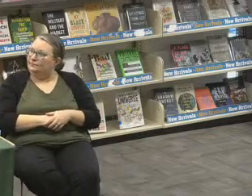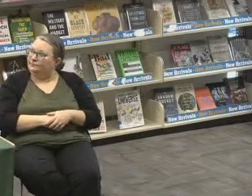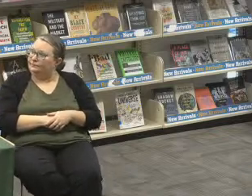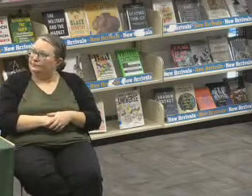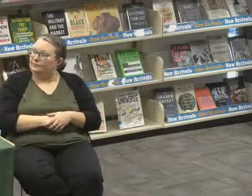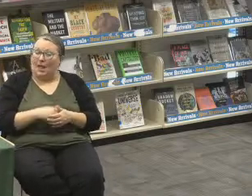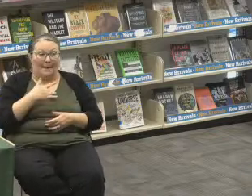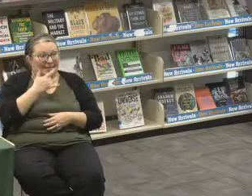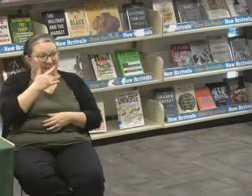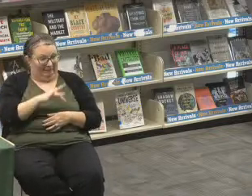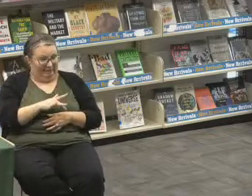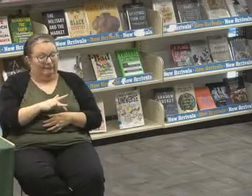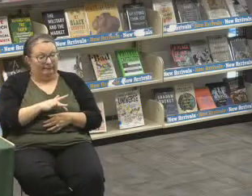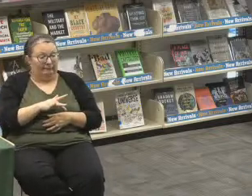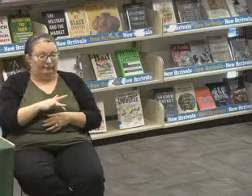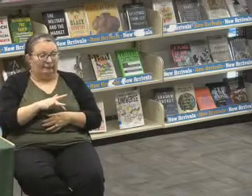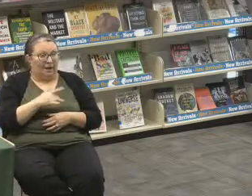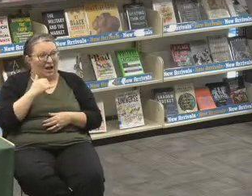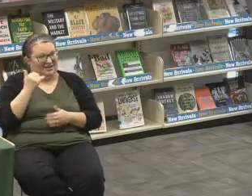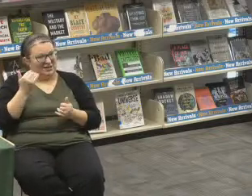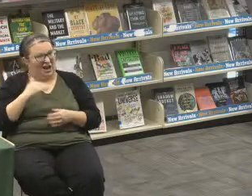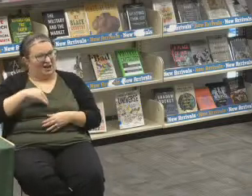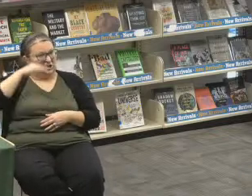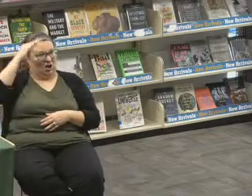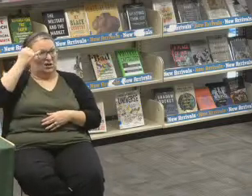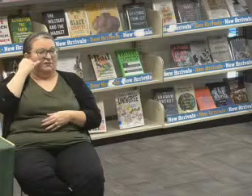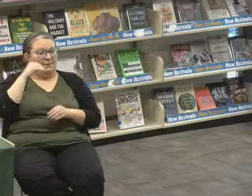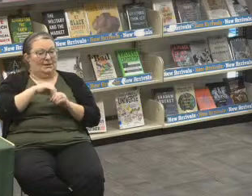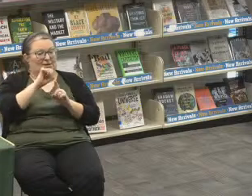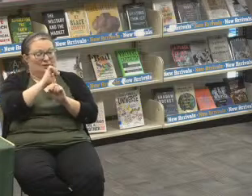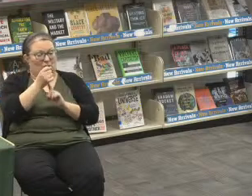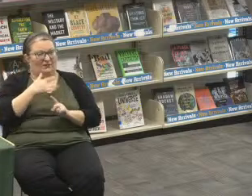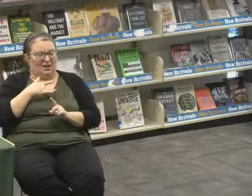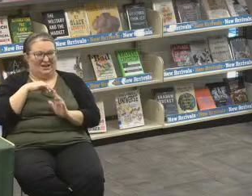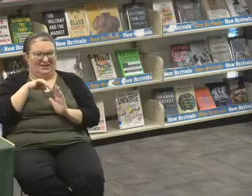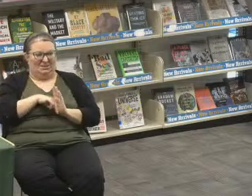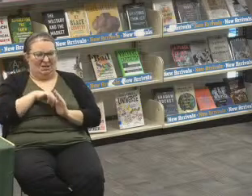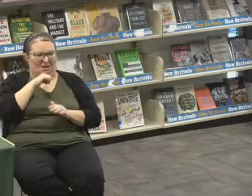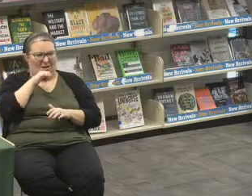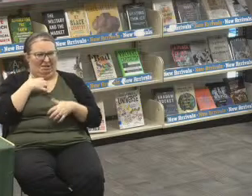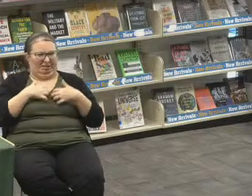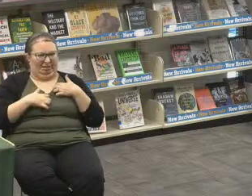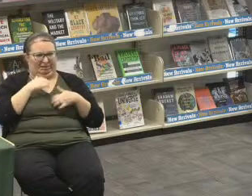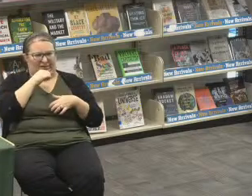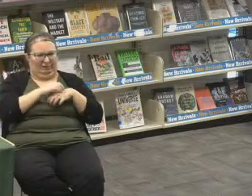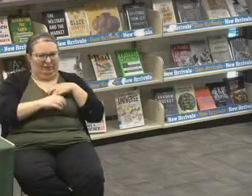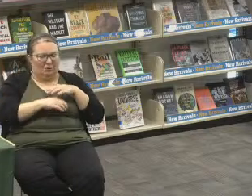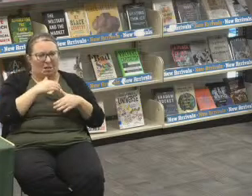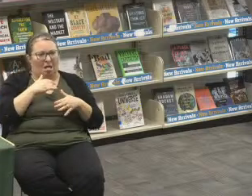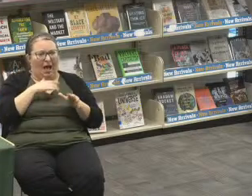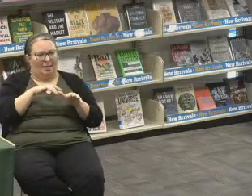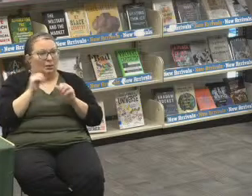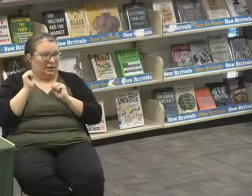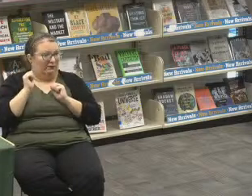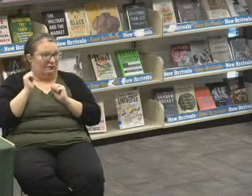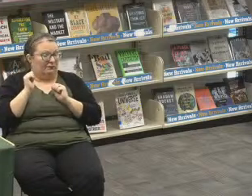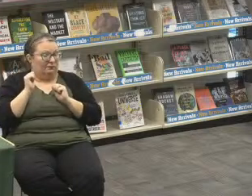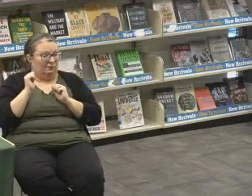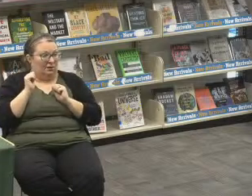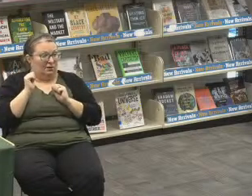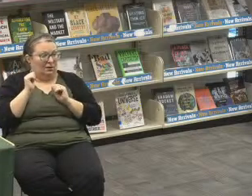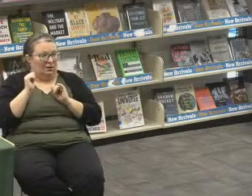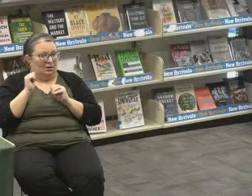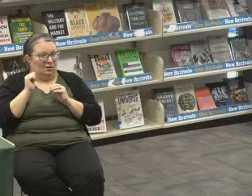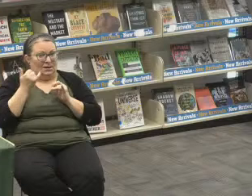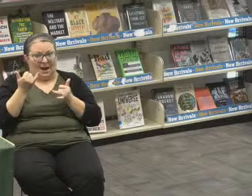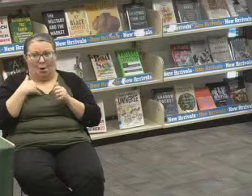I'm lucky in that as an adult, if I'm in a situation that I feel deeply uncomfortable with, I can leave, right? I guess